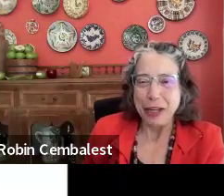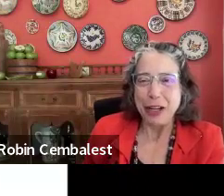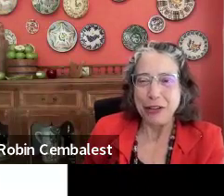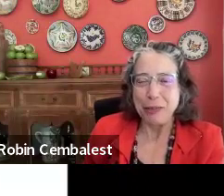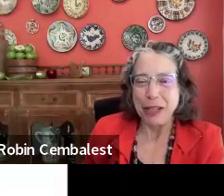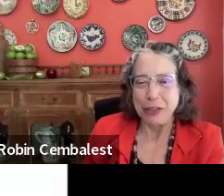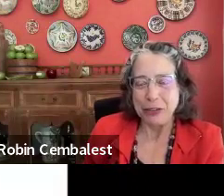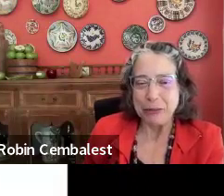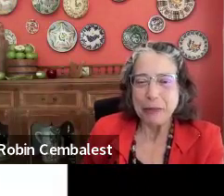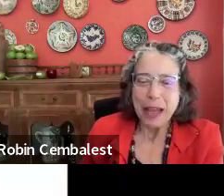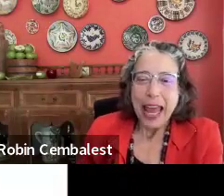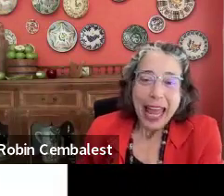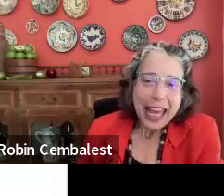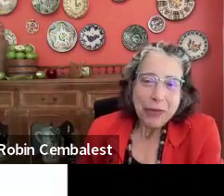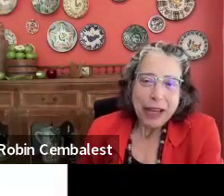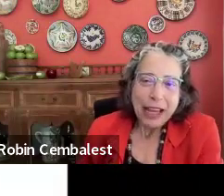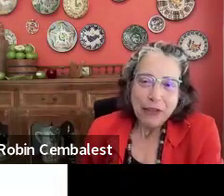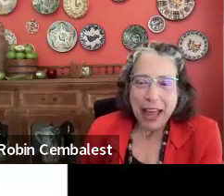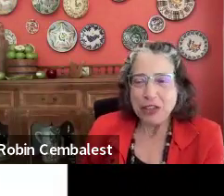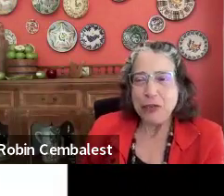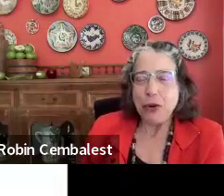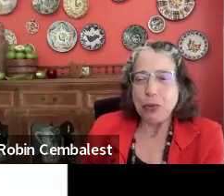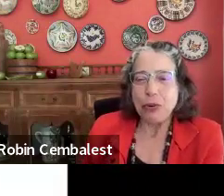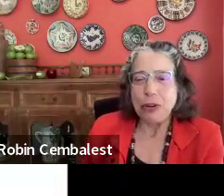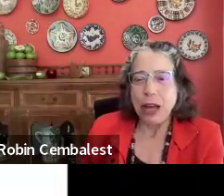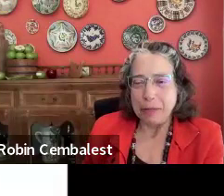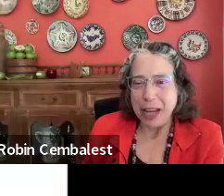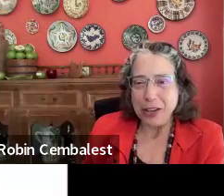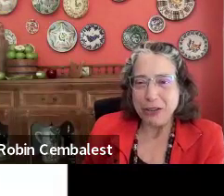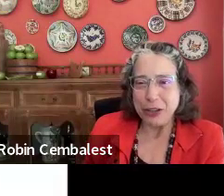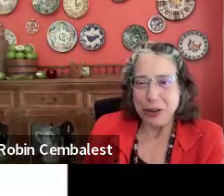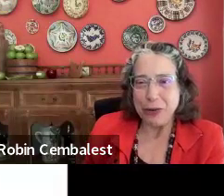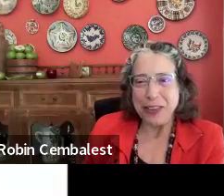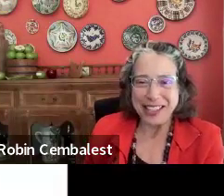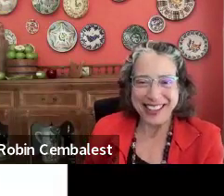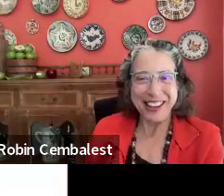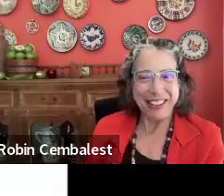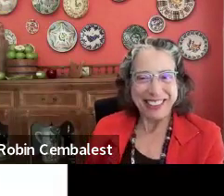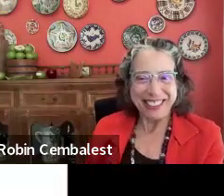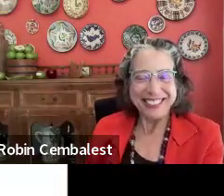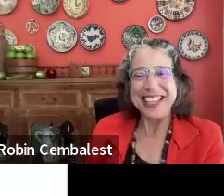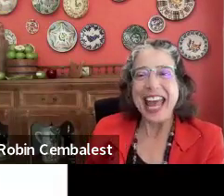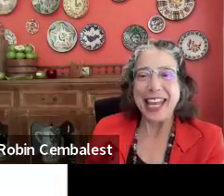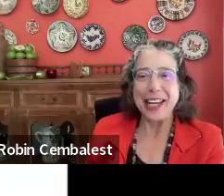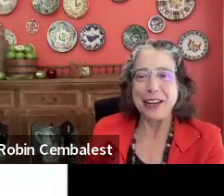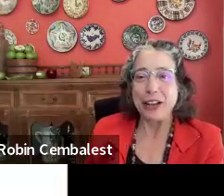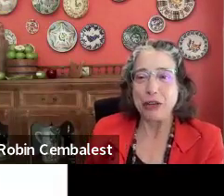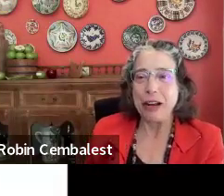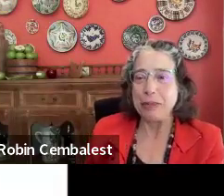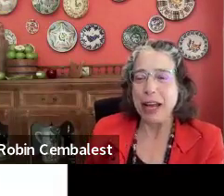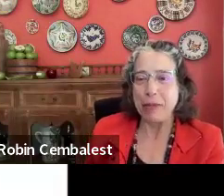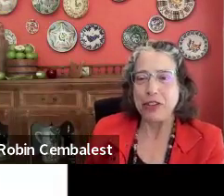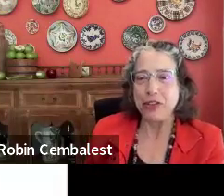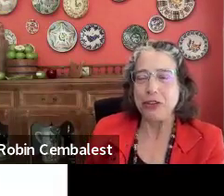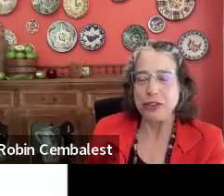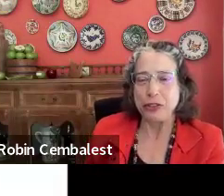and many other places. Anyway, fast forward 10 years ago, they sell Art News, and I look